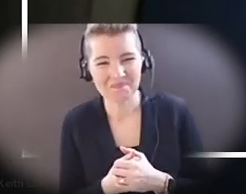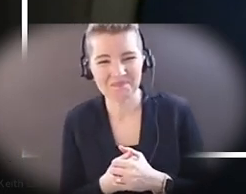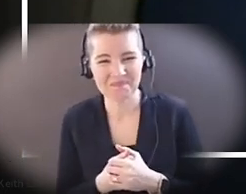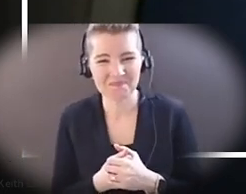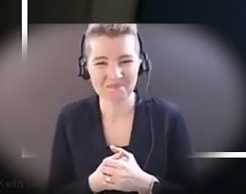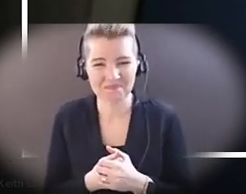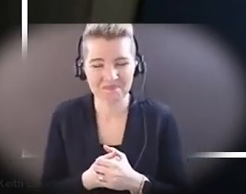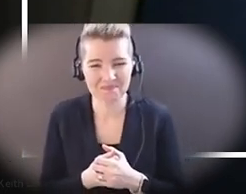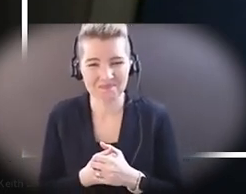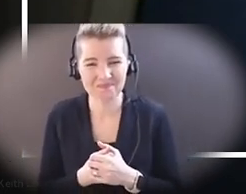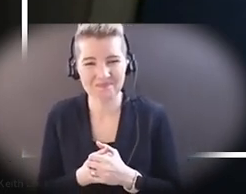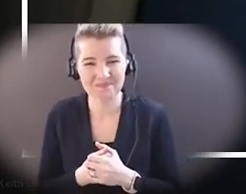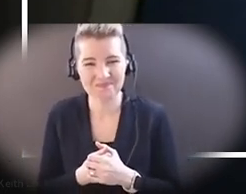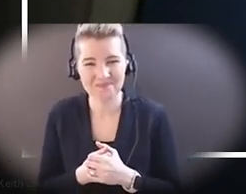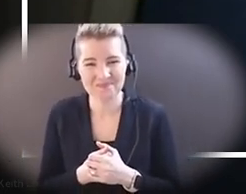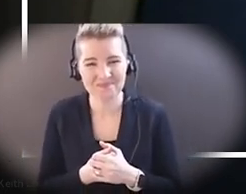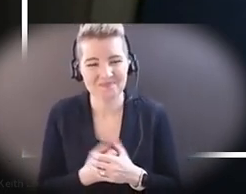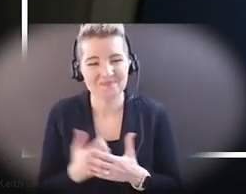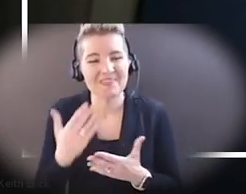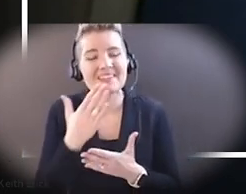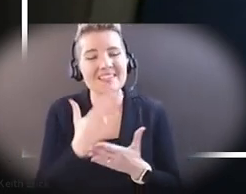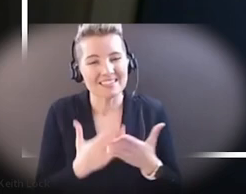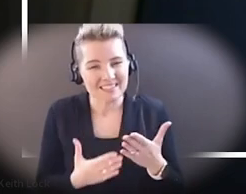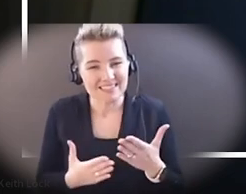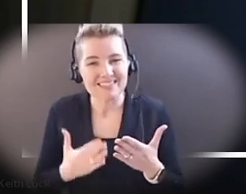There is some funny connection